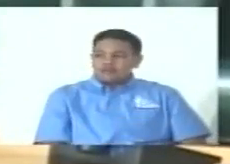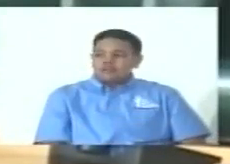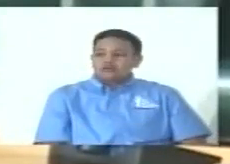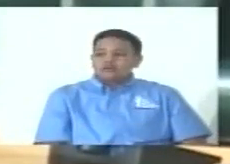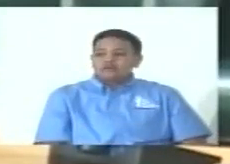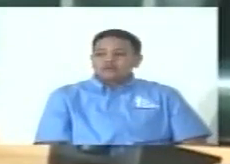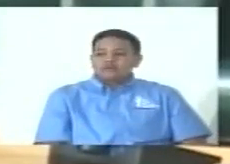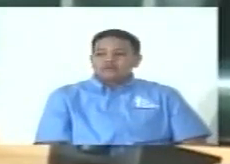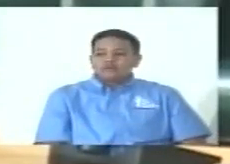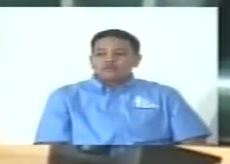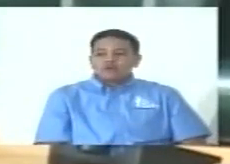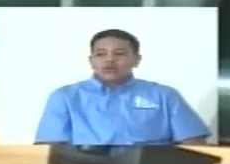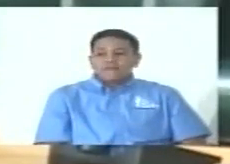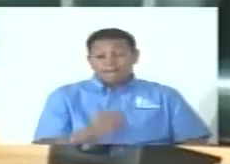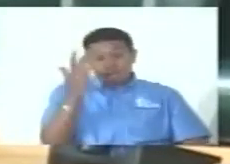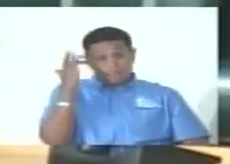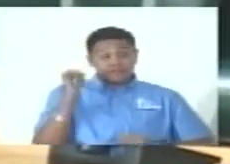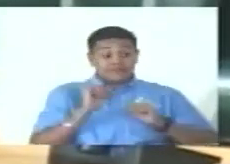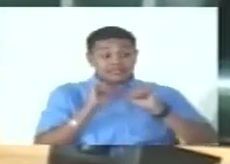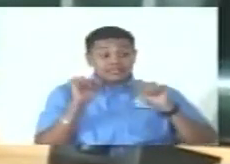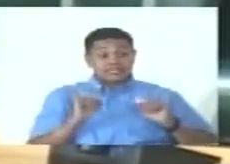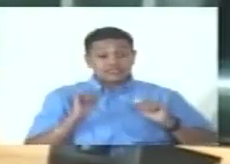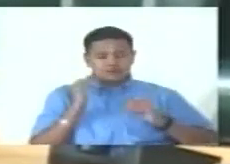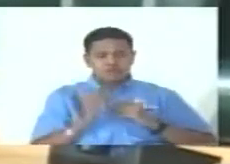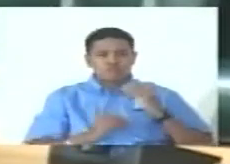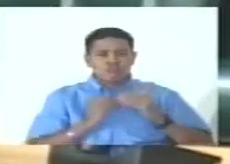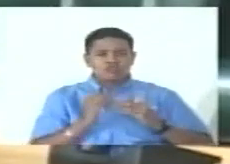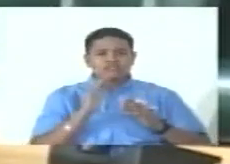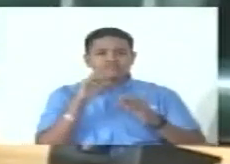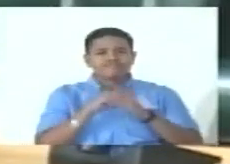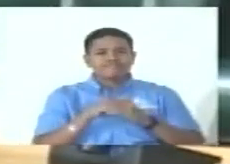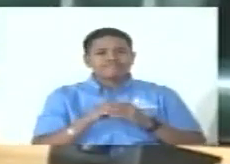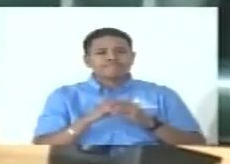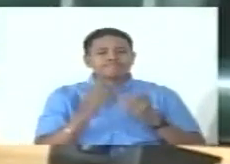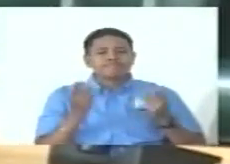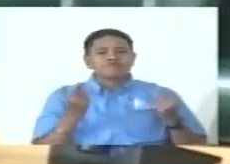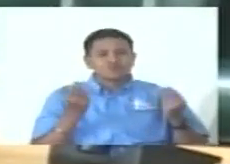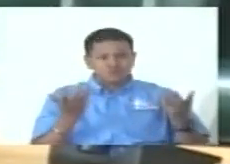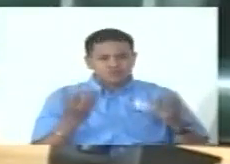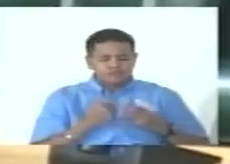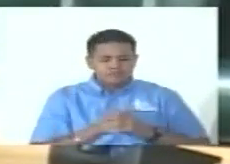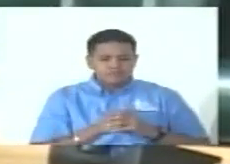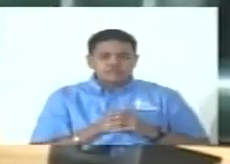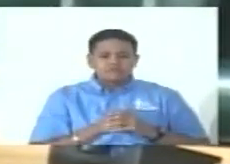because of the systems and processes that you use. And